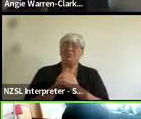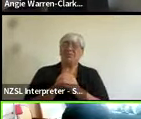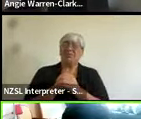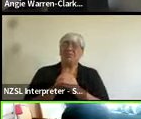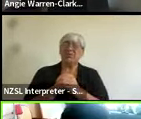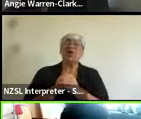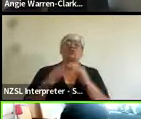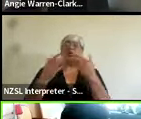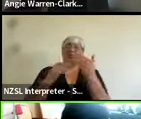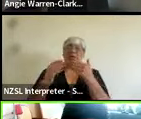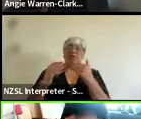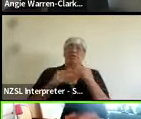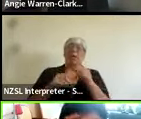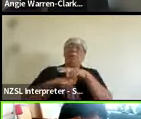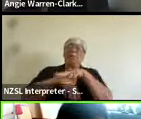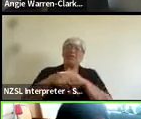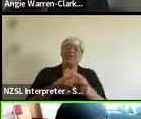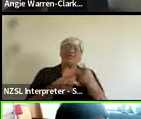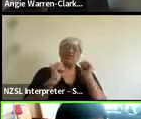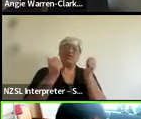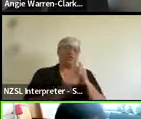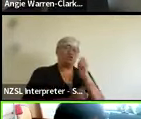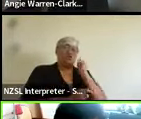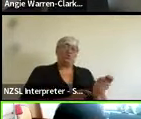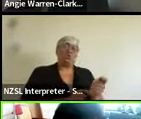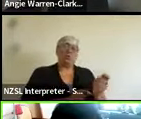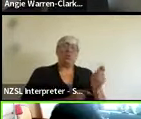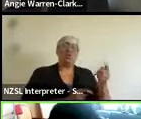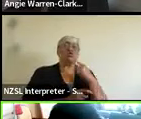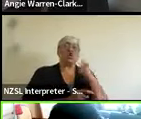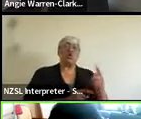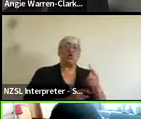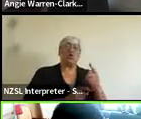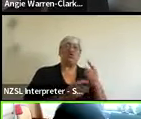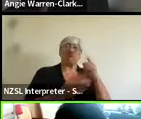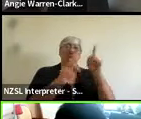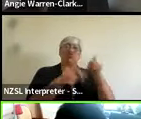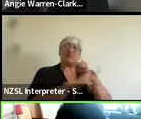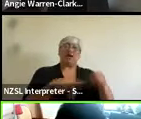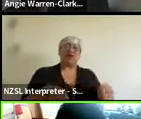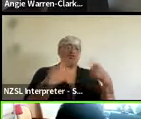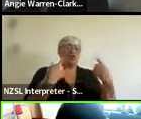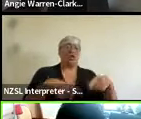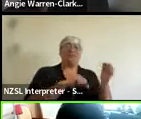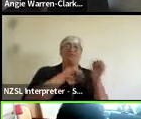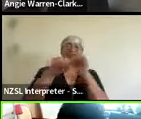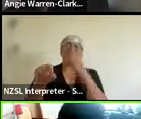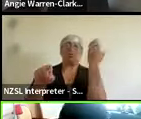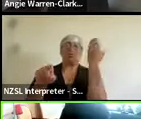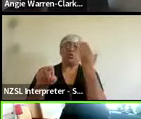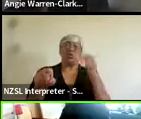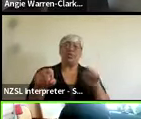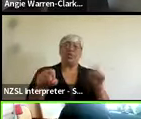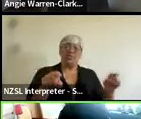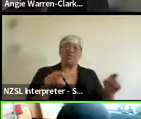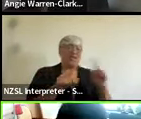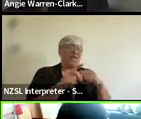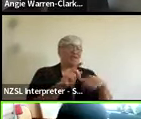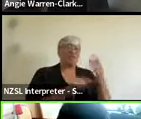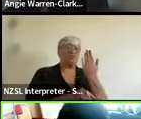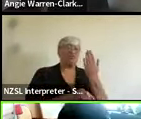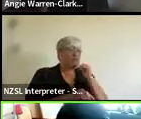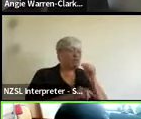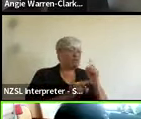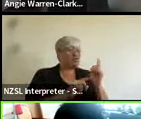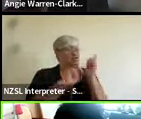then served the mother a verbal trespass notice. Police would arrest her before her son and parents if she entered